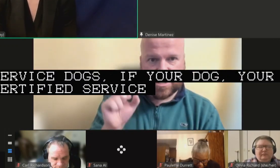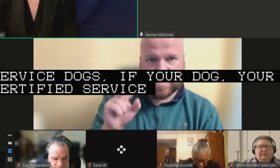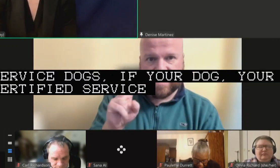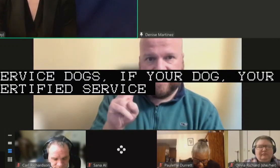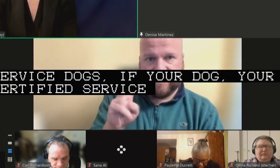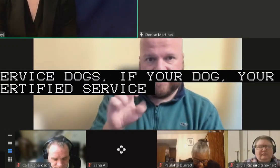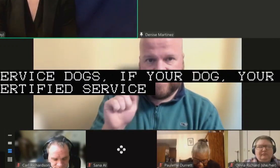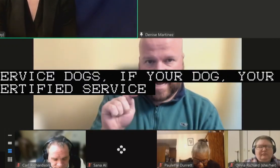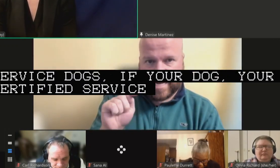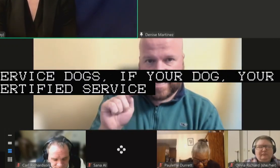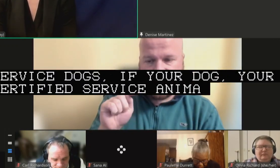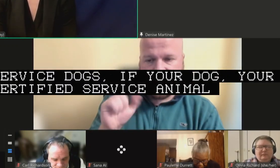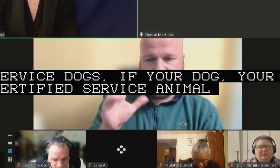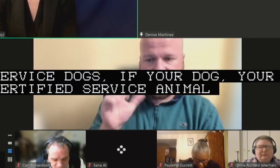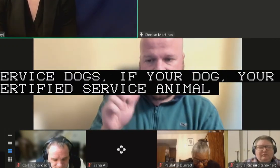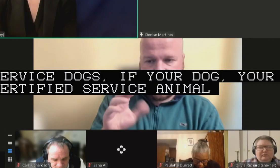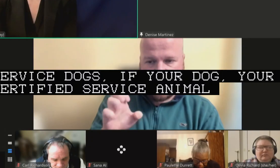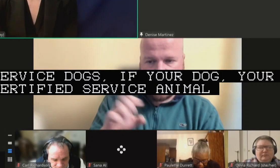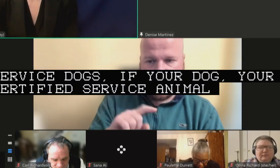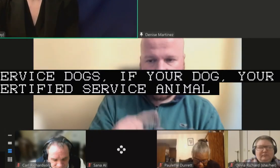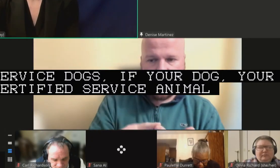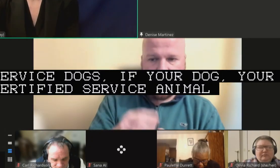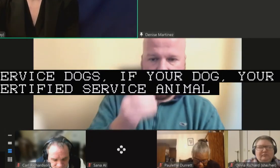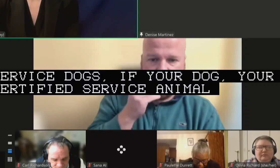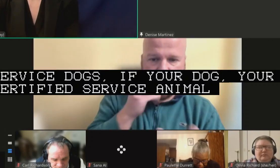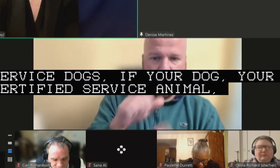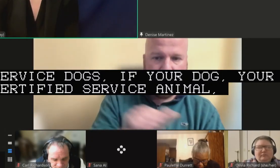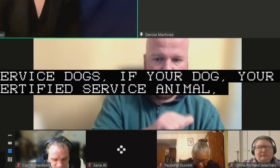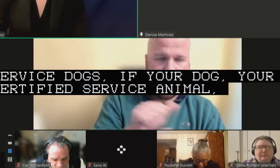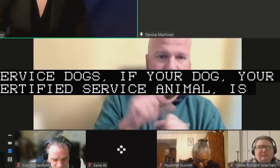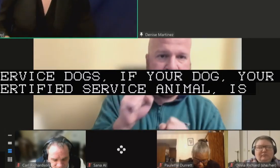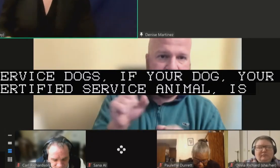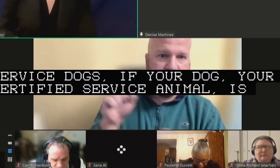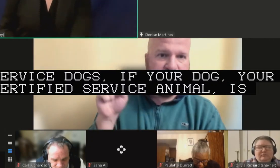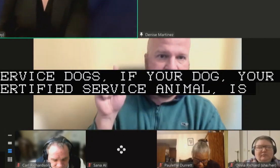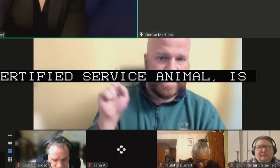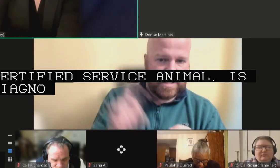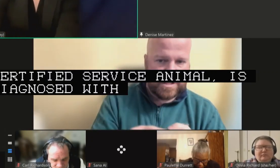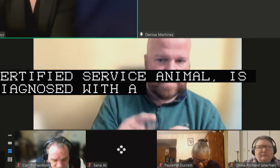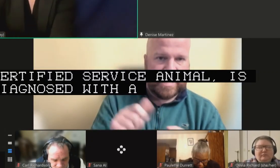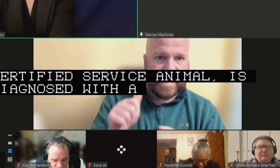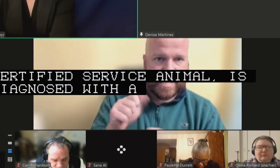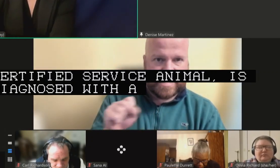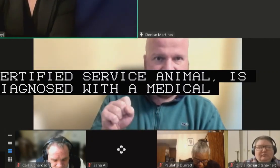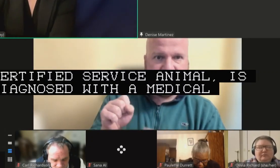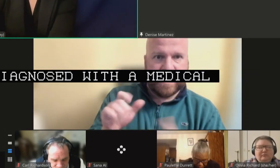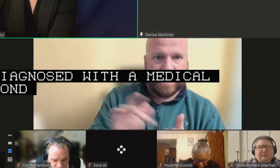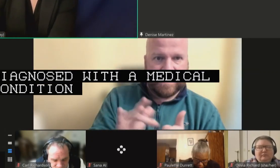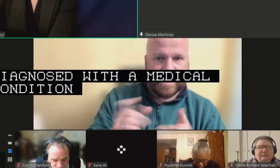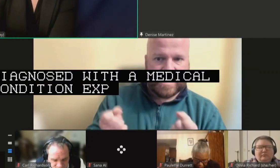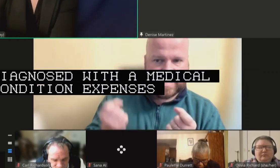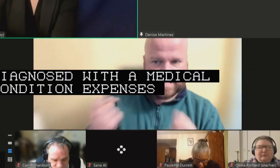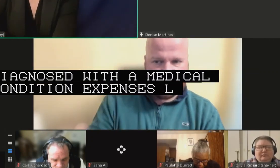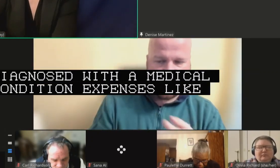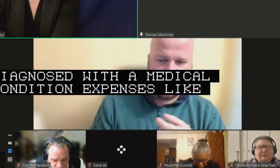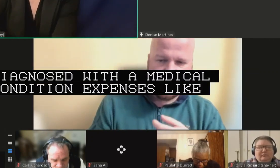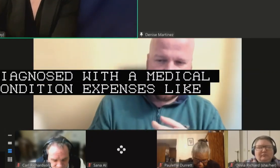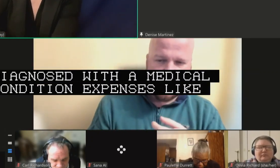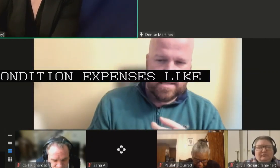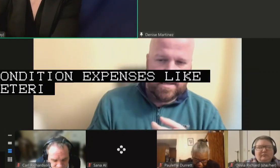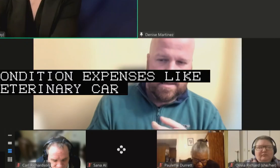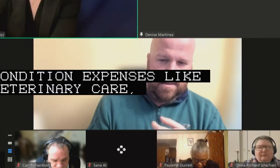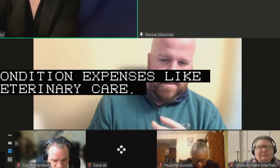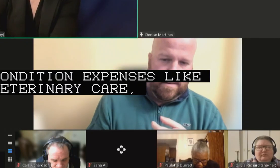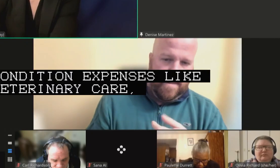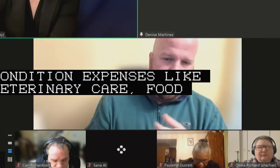diagnosed medical condition, expenses like veterinary care, food, and training can be deductible as